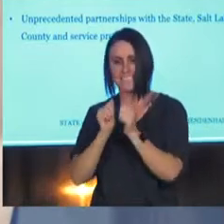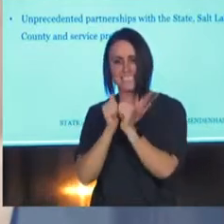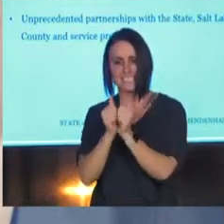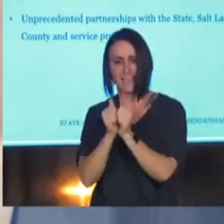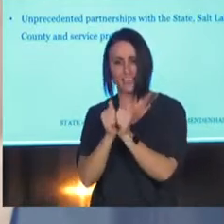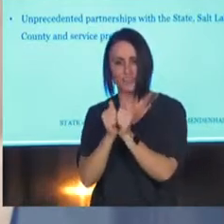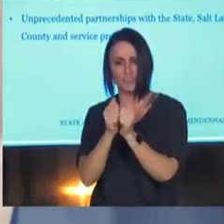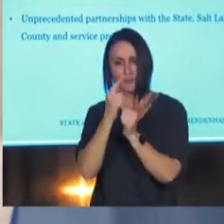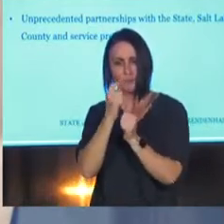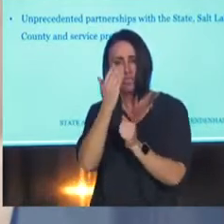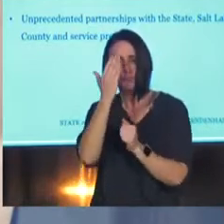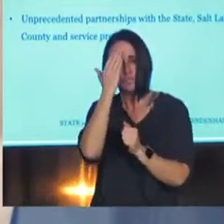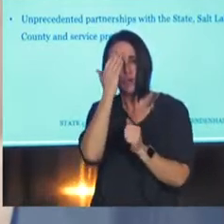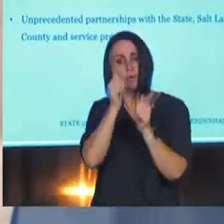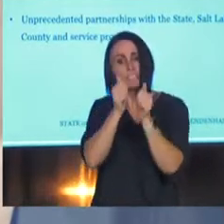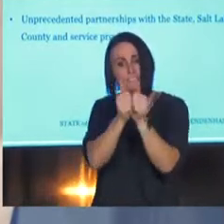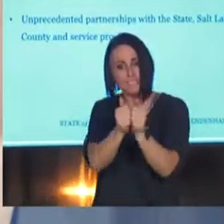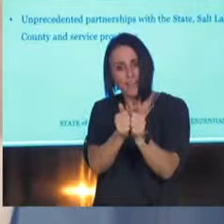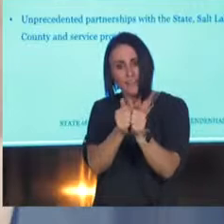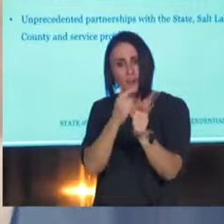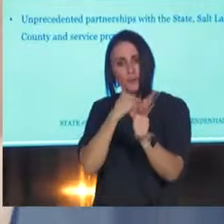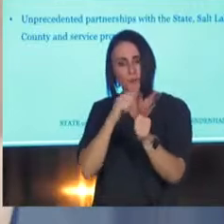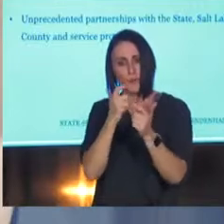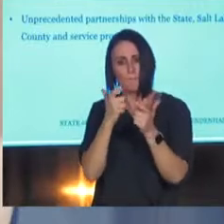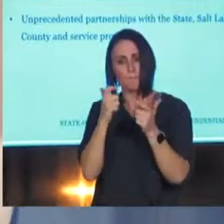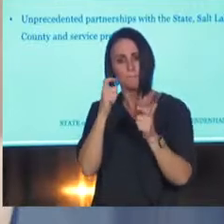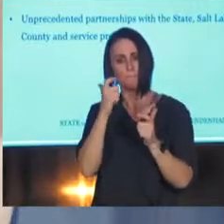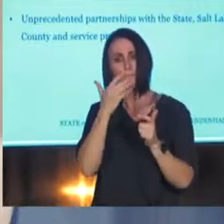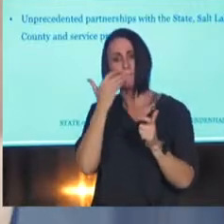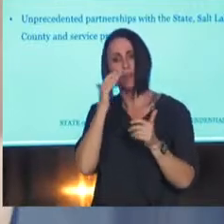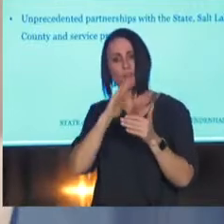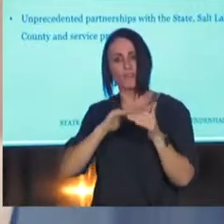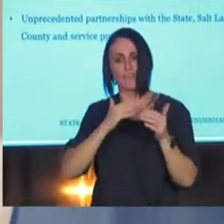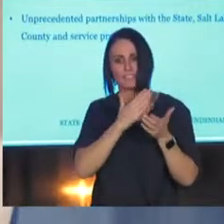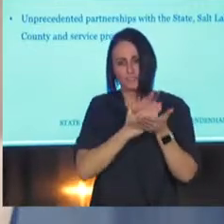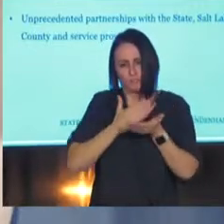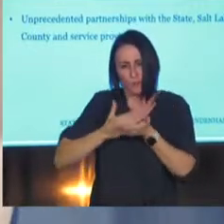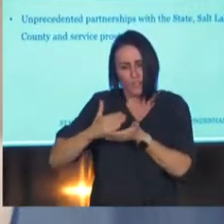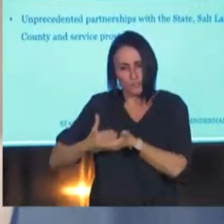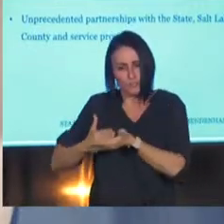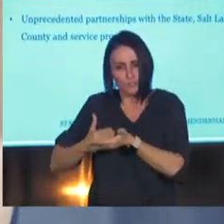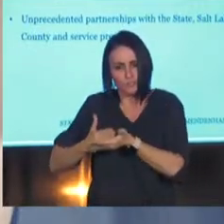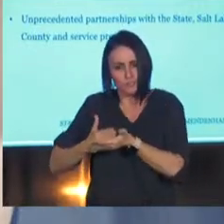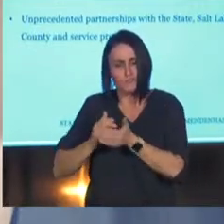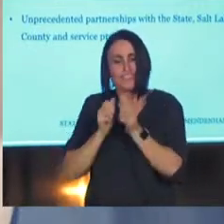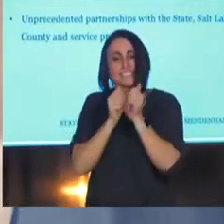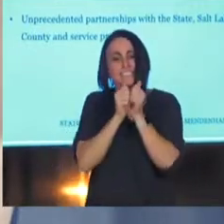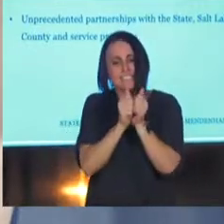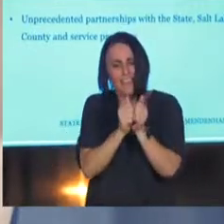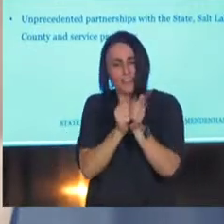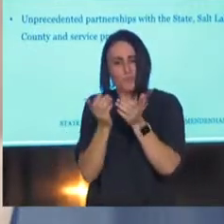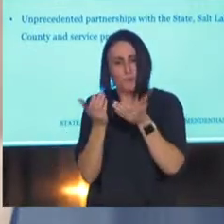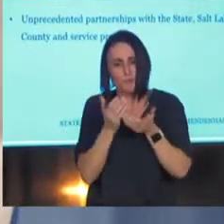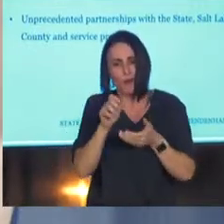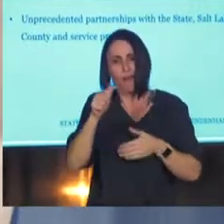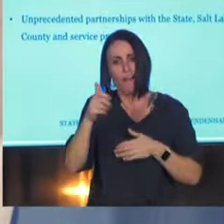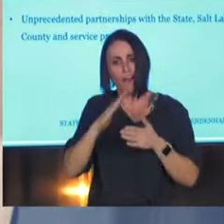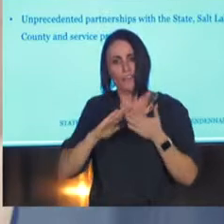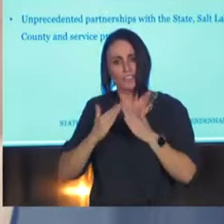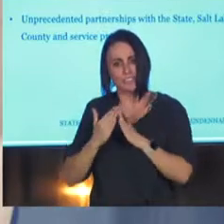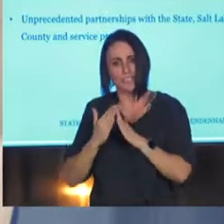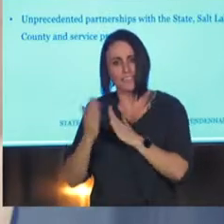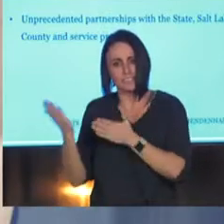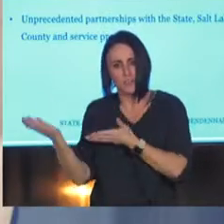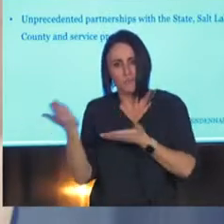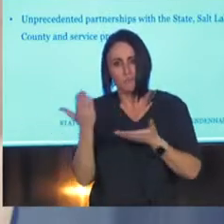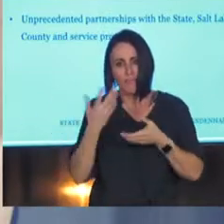we know that together we are greater than the sum of our parts. Together, we've brought other cities to the table